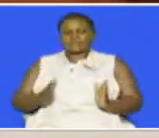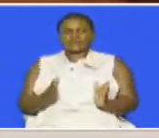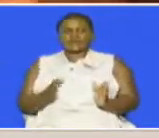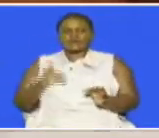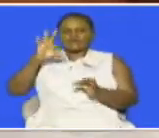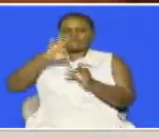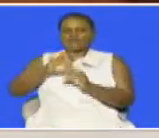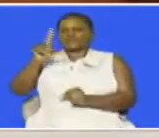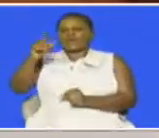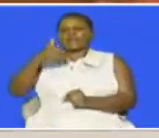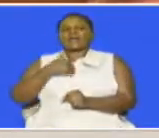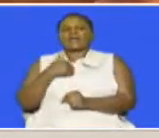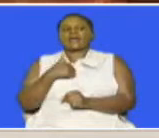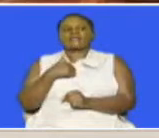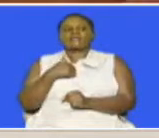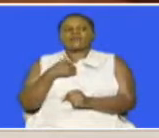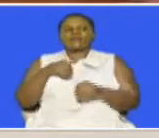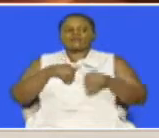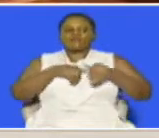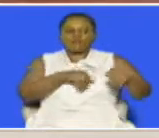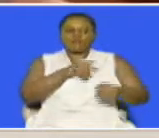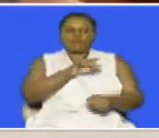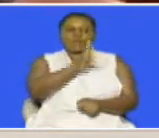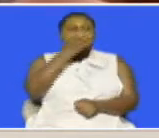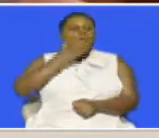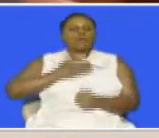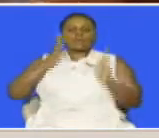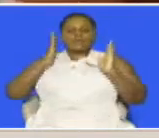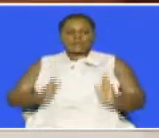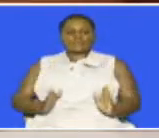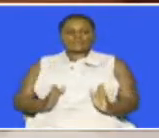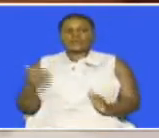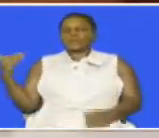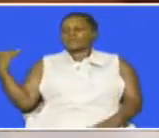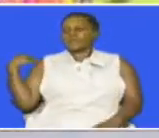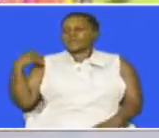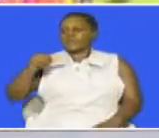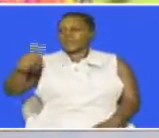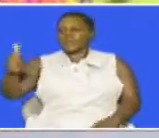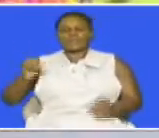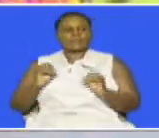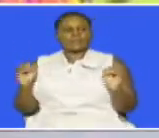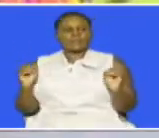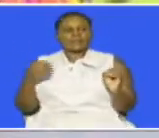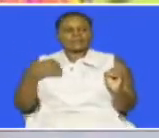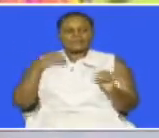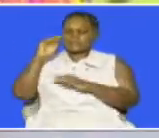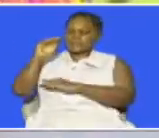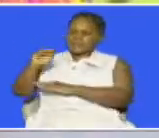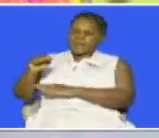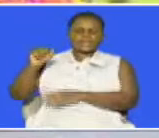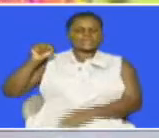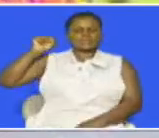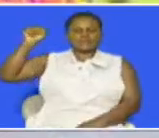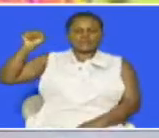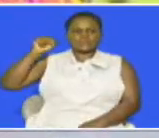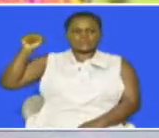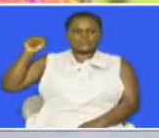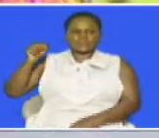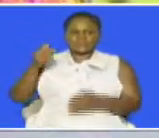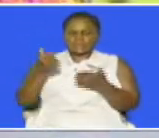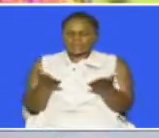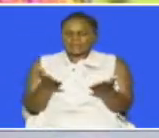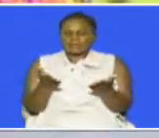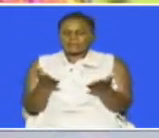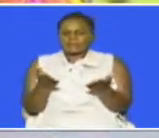kura moja kwa mfuko, kwenda fuata ule mtu unafuata kwenda pigia kura. Pana subwa watu wengine. I'm appealing to politicians not to zone their